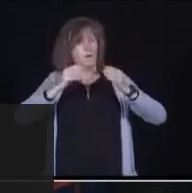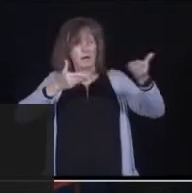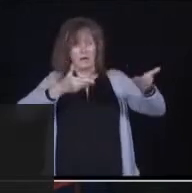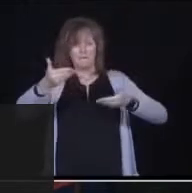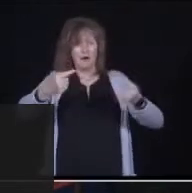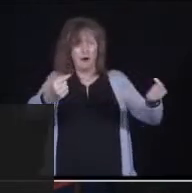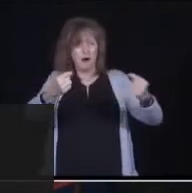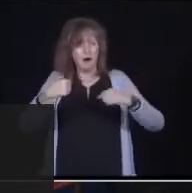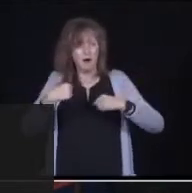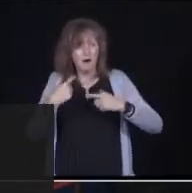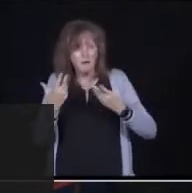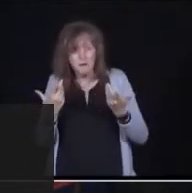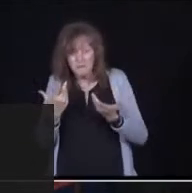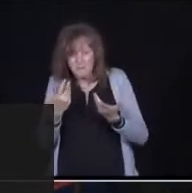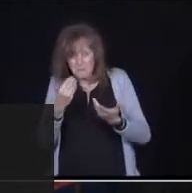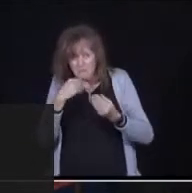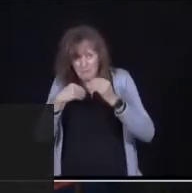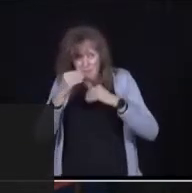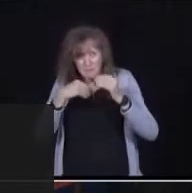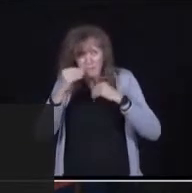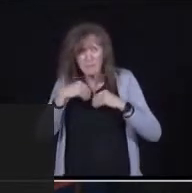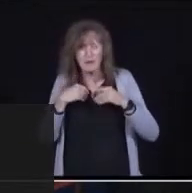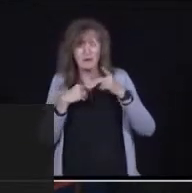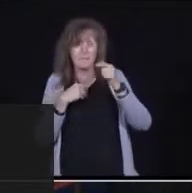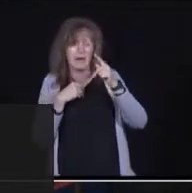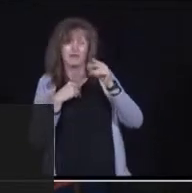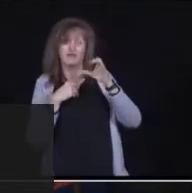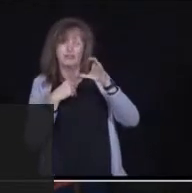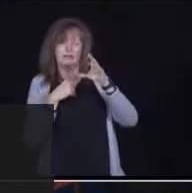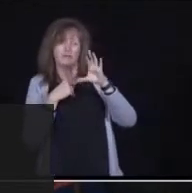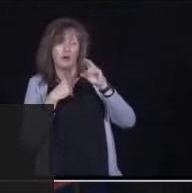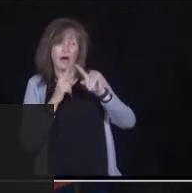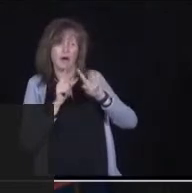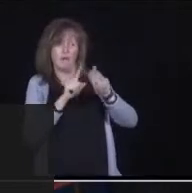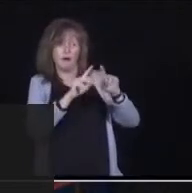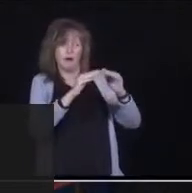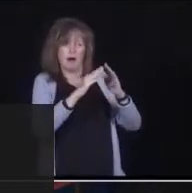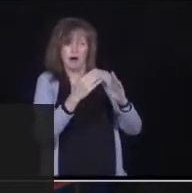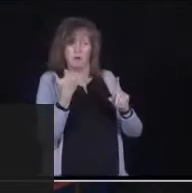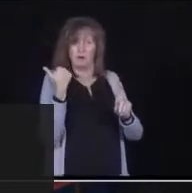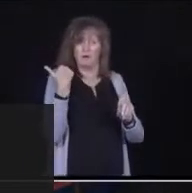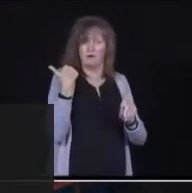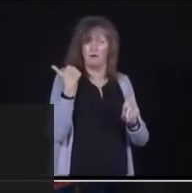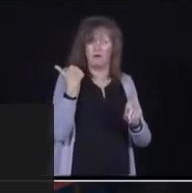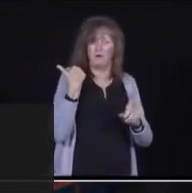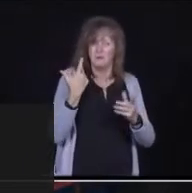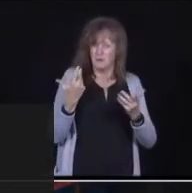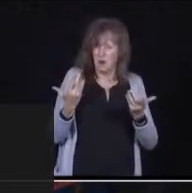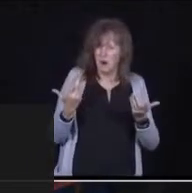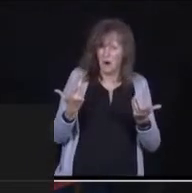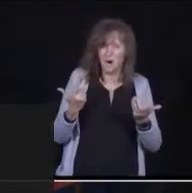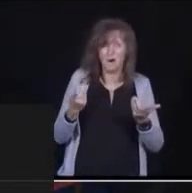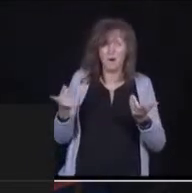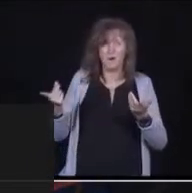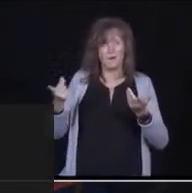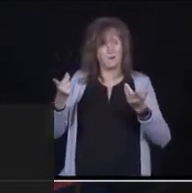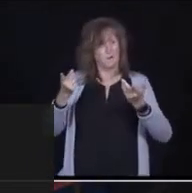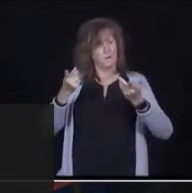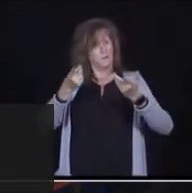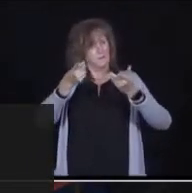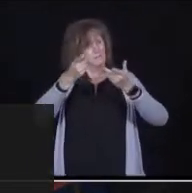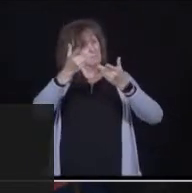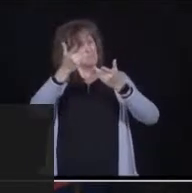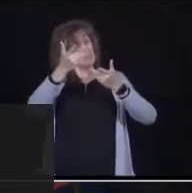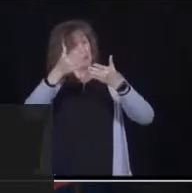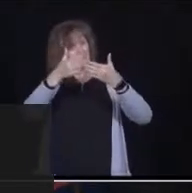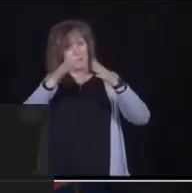other night. Can you address these instances, and do you see this as Absolutely. sending a conflicting message to the public about what is and is not